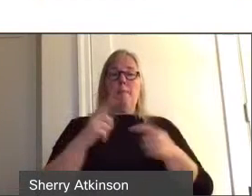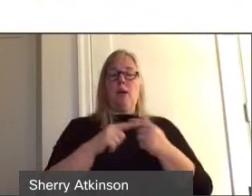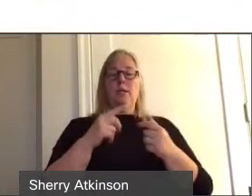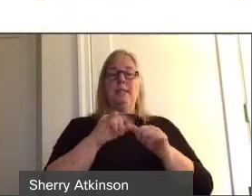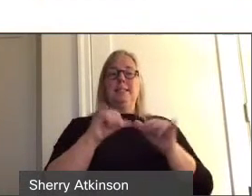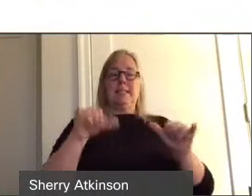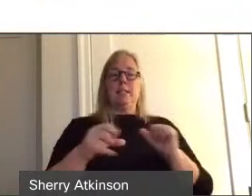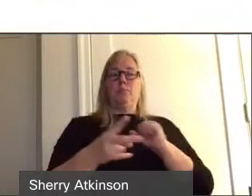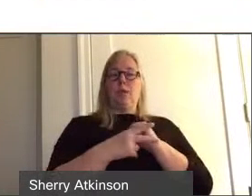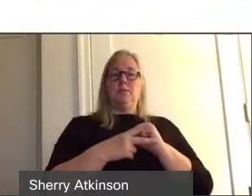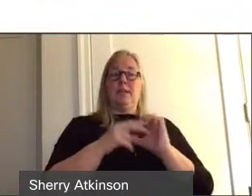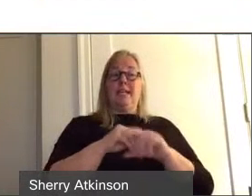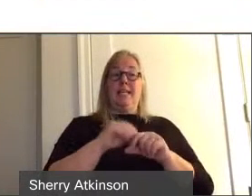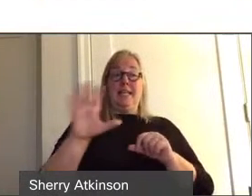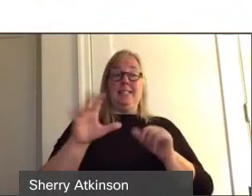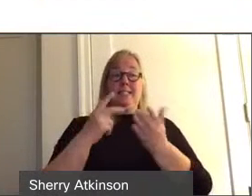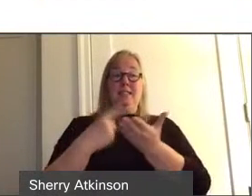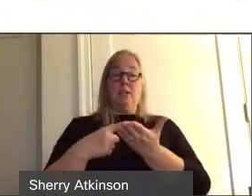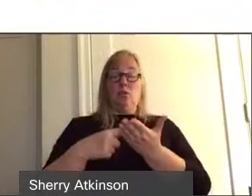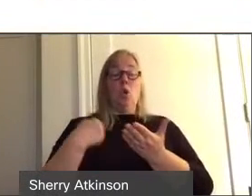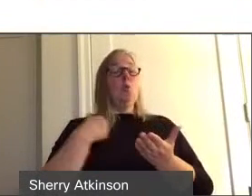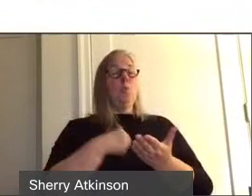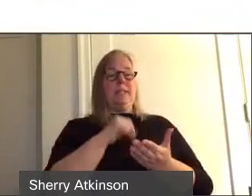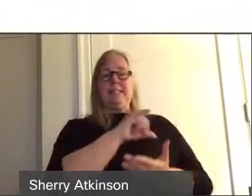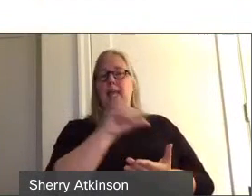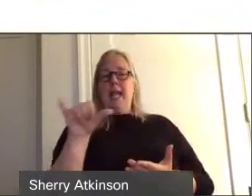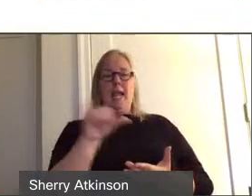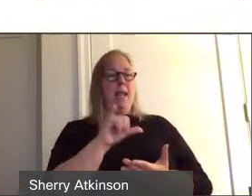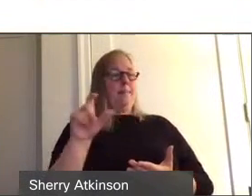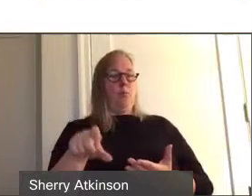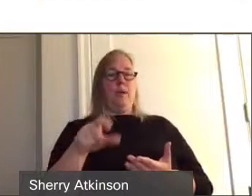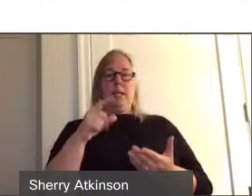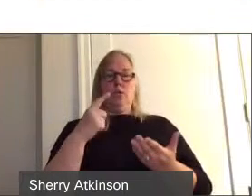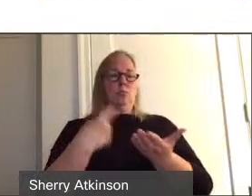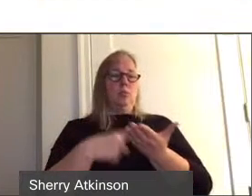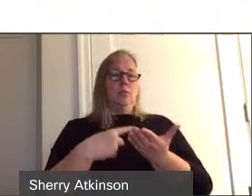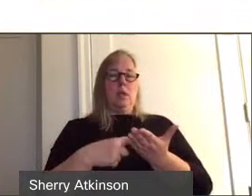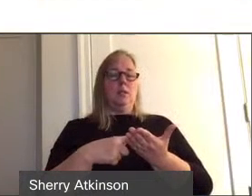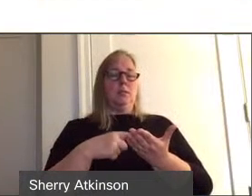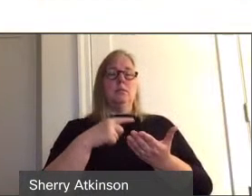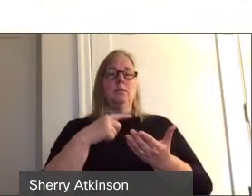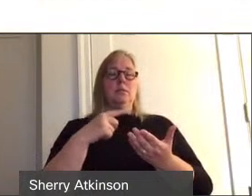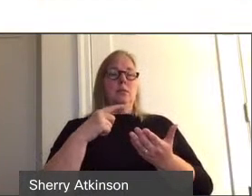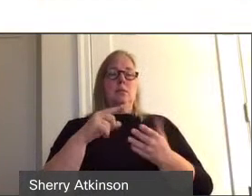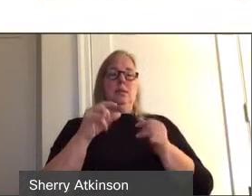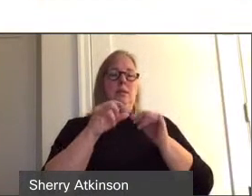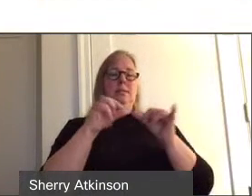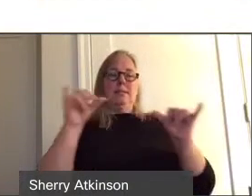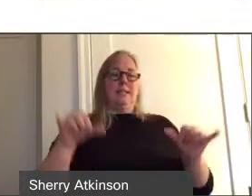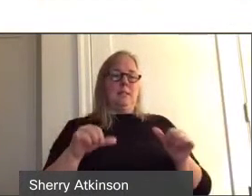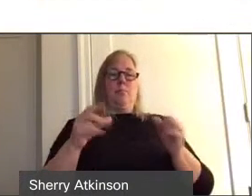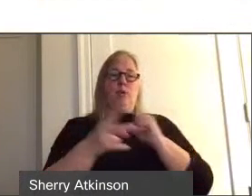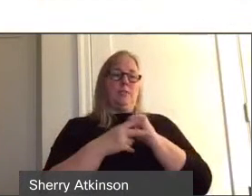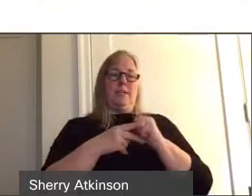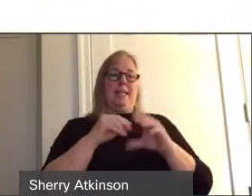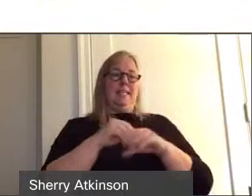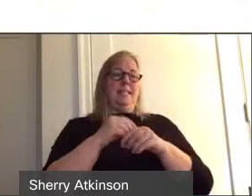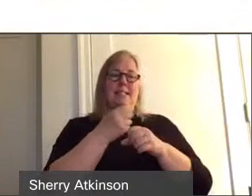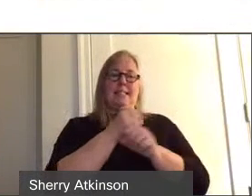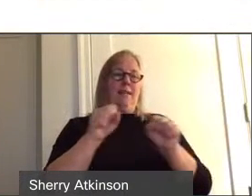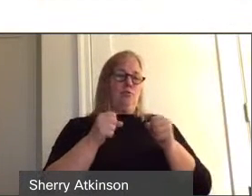and we need to focus on the system preservation to ensure safe streets as well. Coordinating